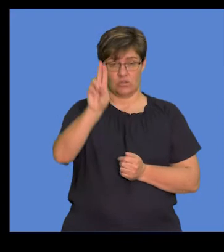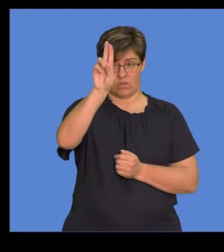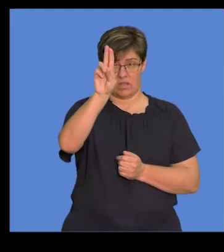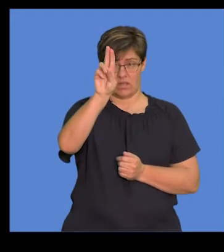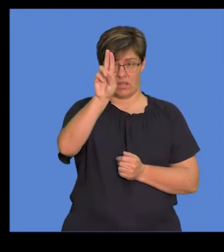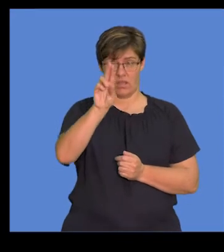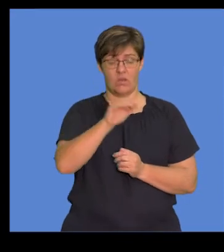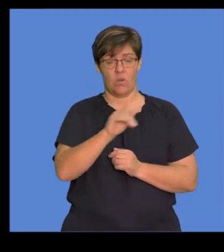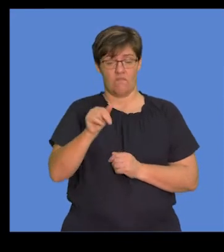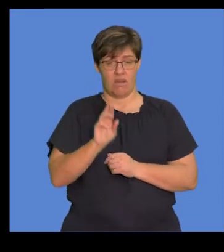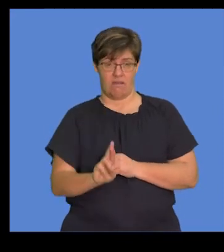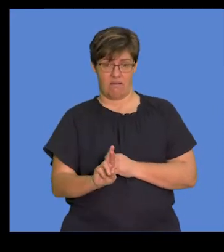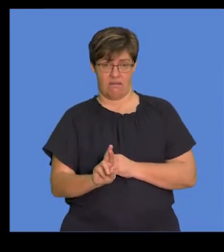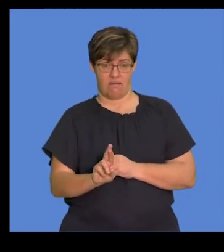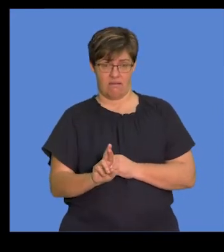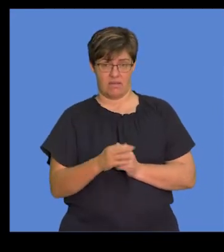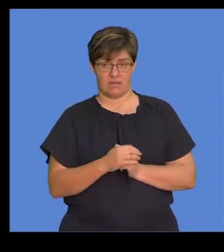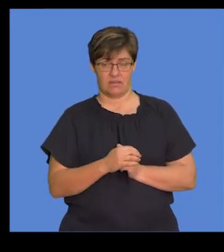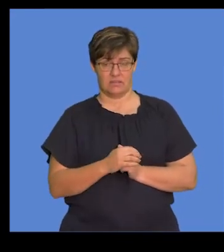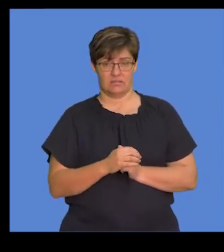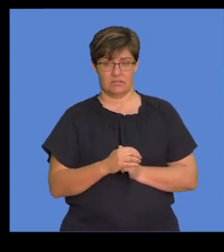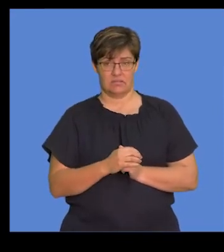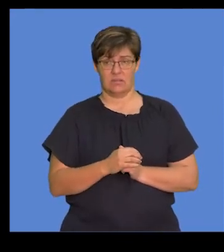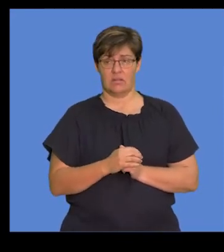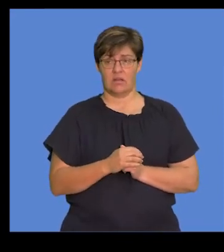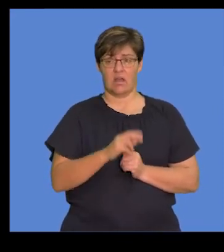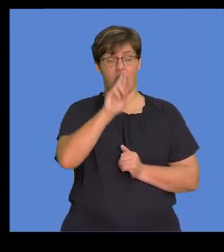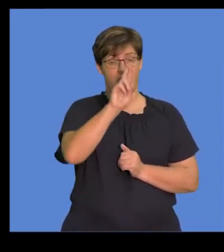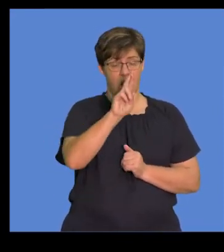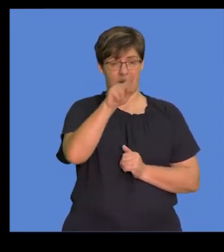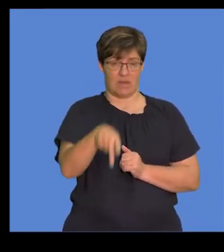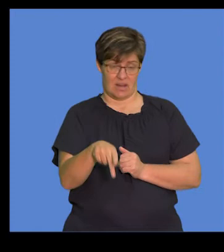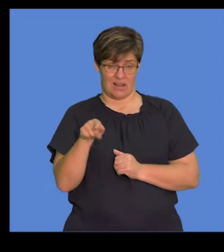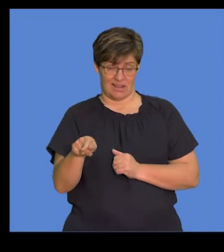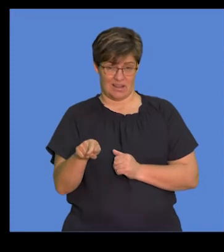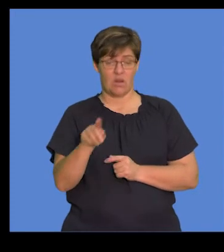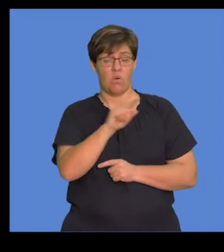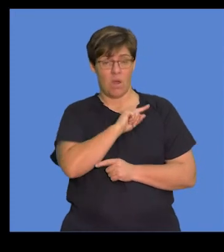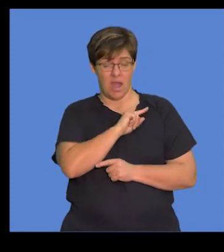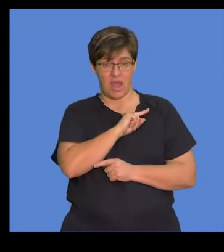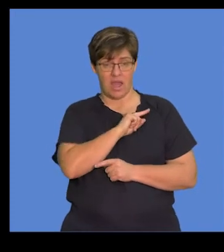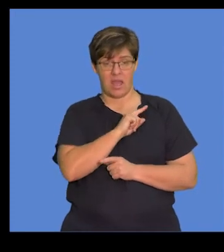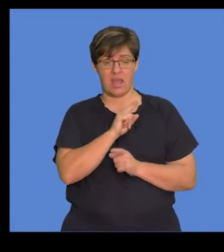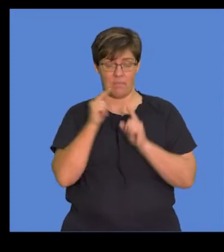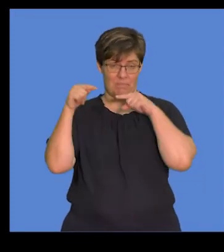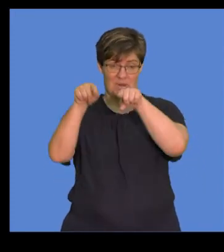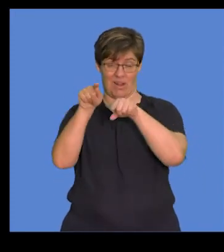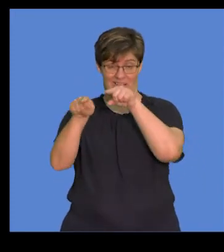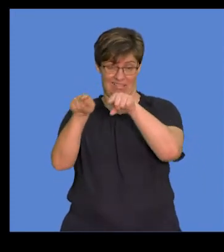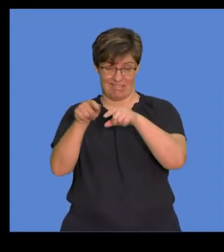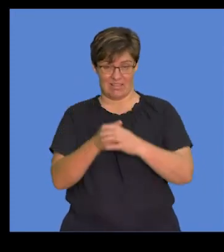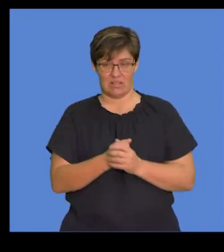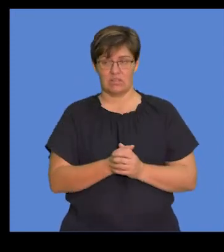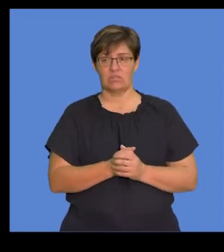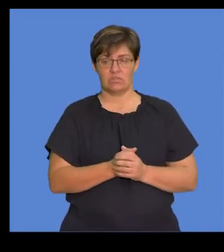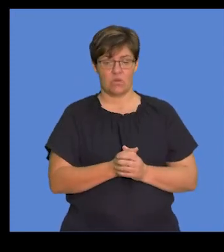squared over R. So this is R parallel, okay, that we're using because it says for the resistors in parallel. Okay,